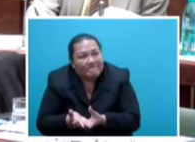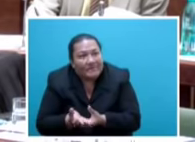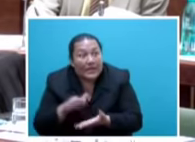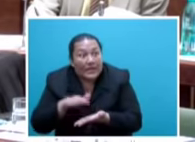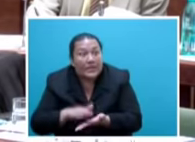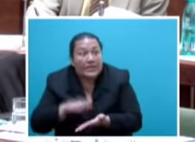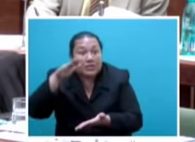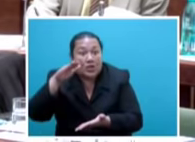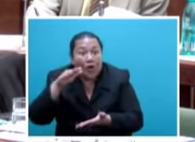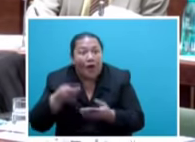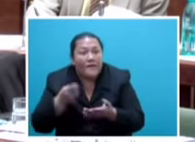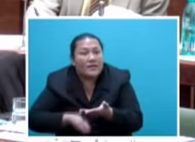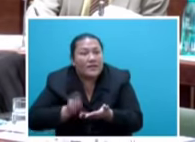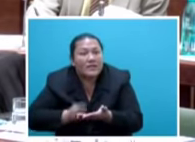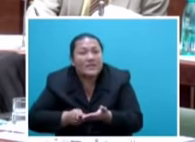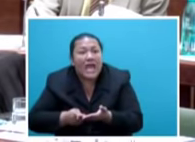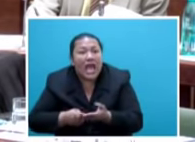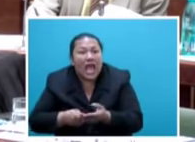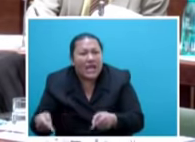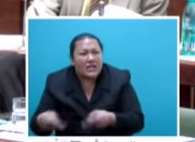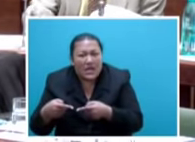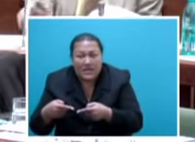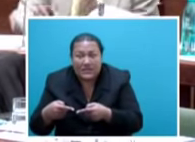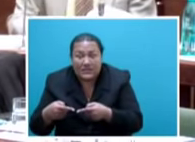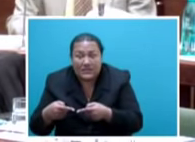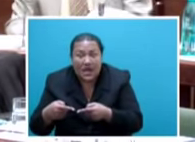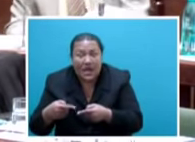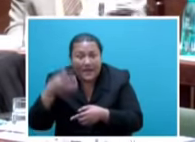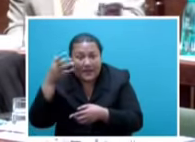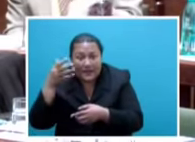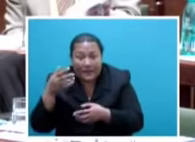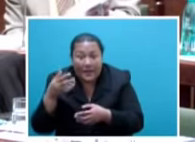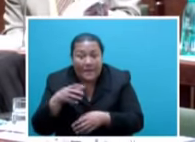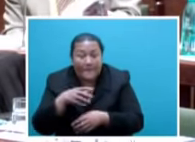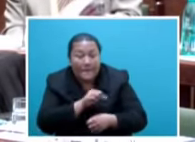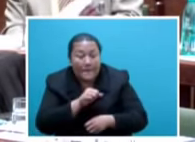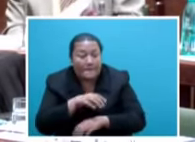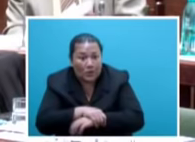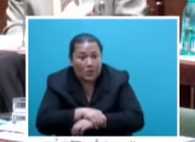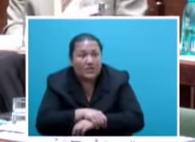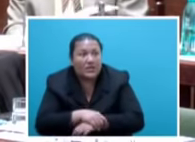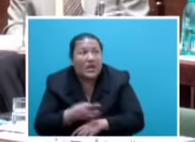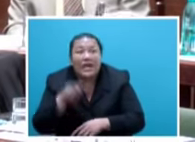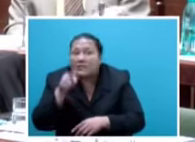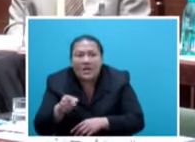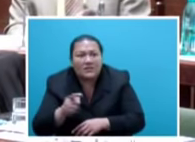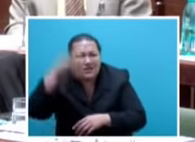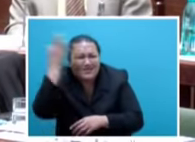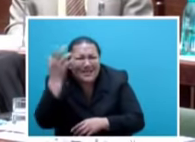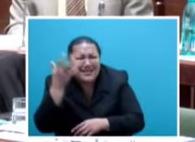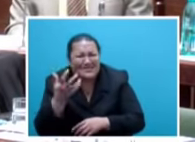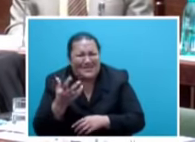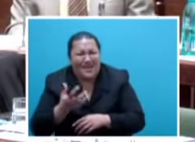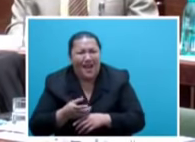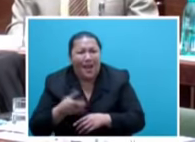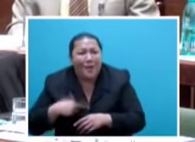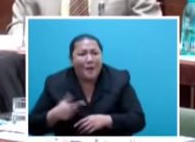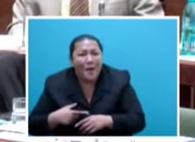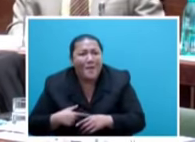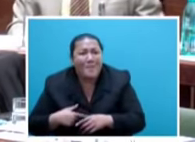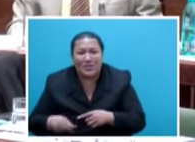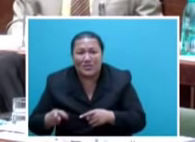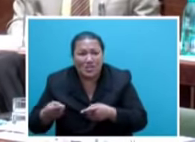reports of attacks against police officers, there is a real danger that in violent situations, these weapons can be seized and used against the officers